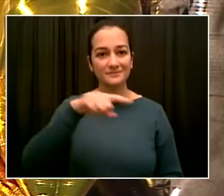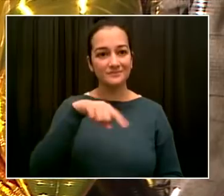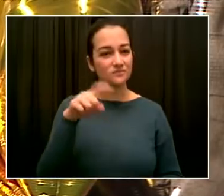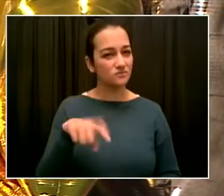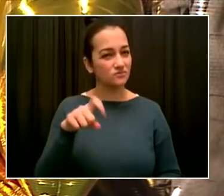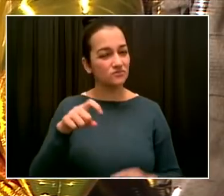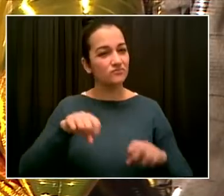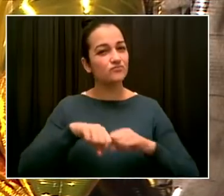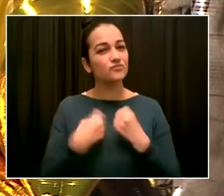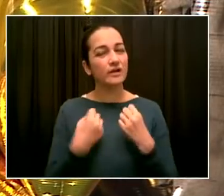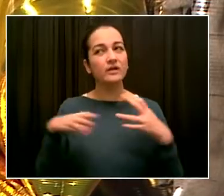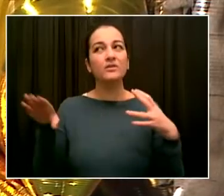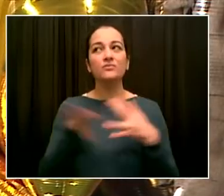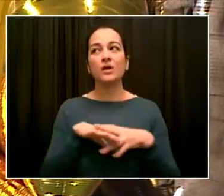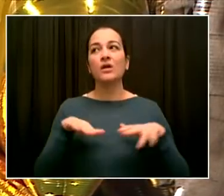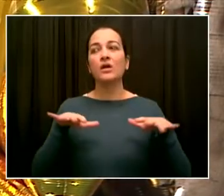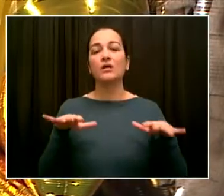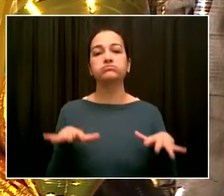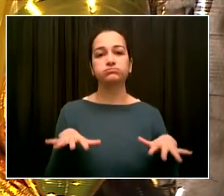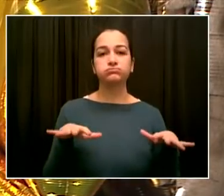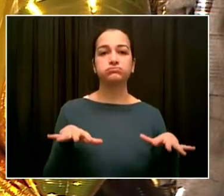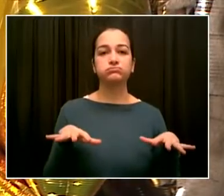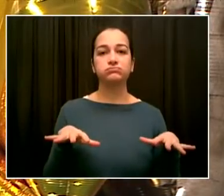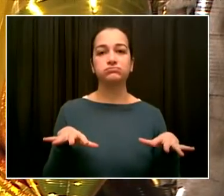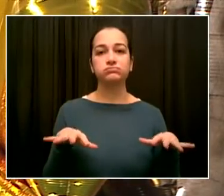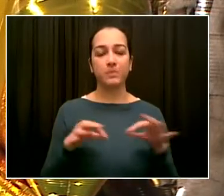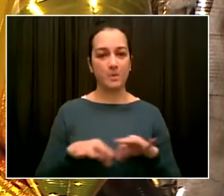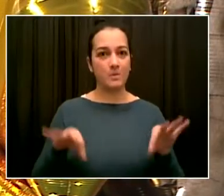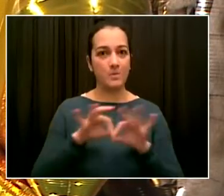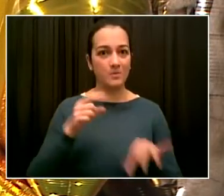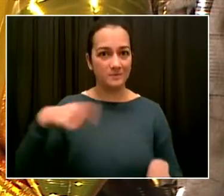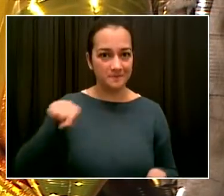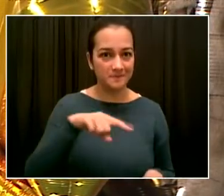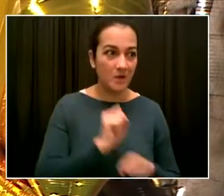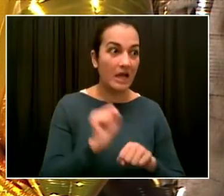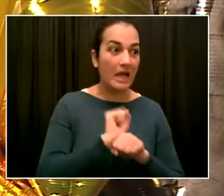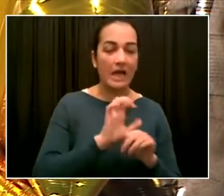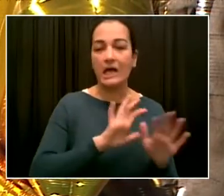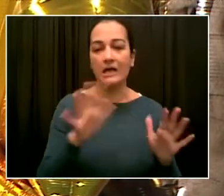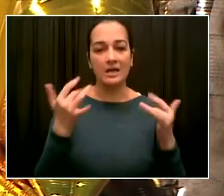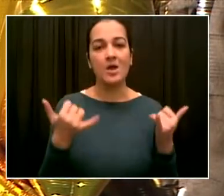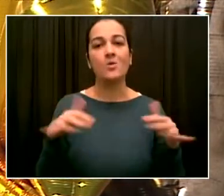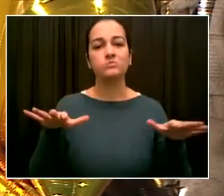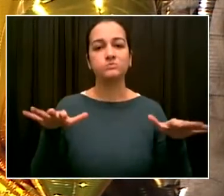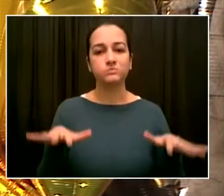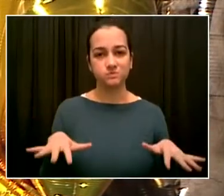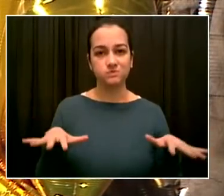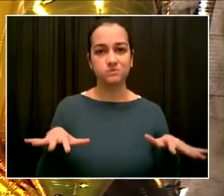keep everyone safe as we move ahead to a much better year ahead. Thank you, everybody.